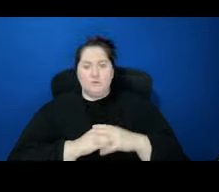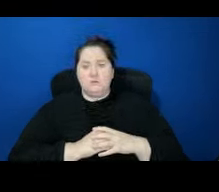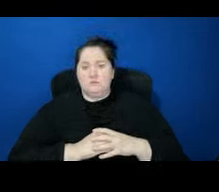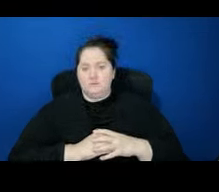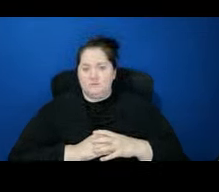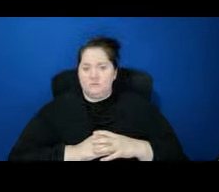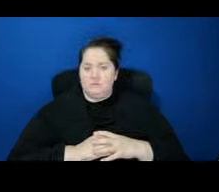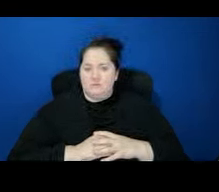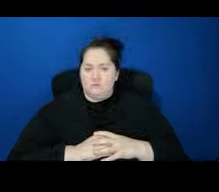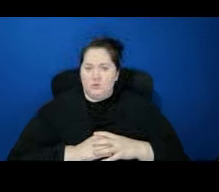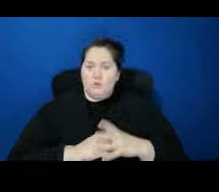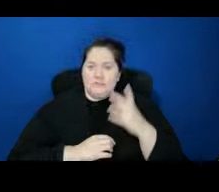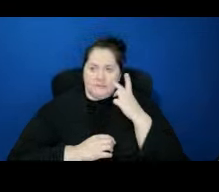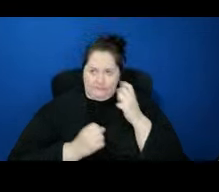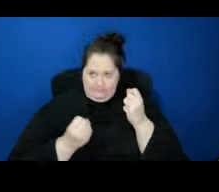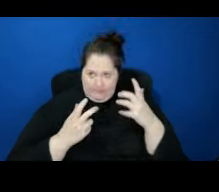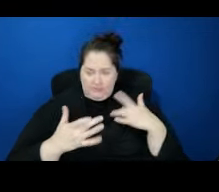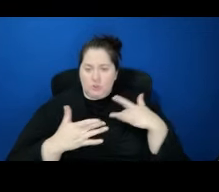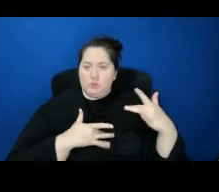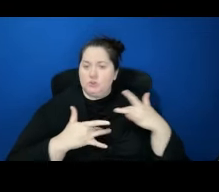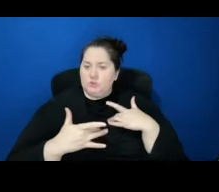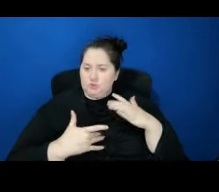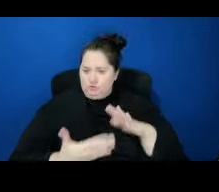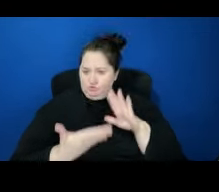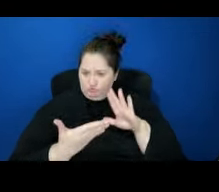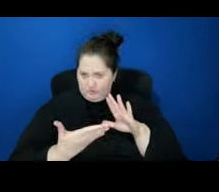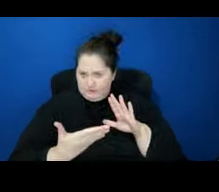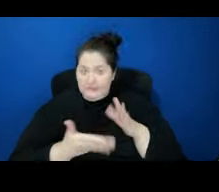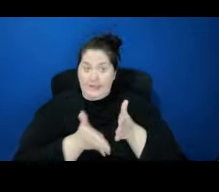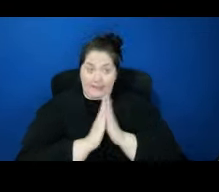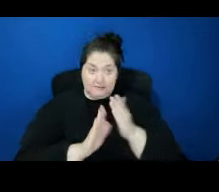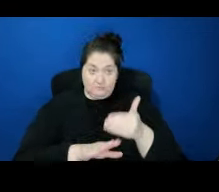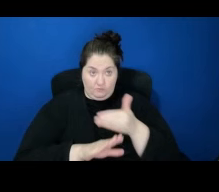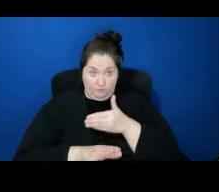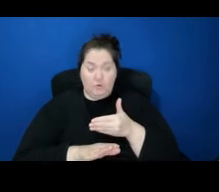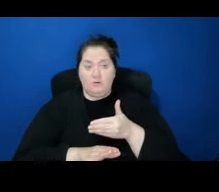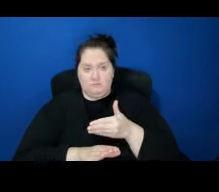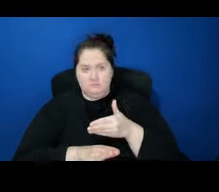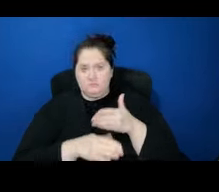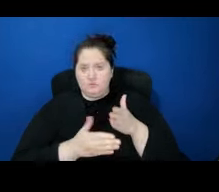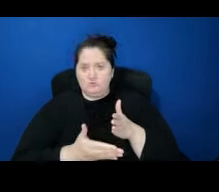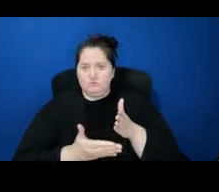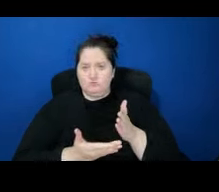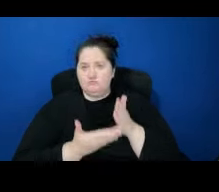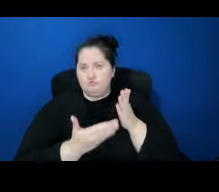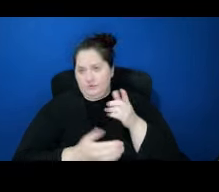you'll see many of the concerns addressed, asked about in that prior question are